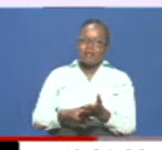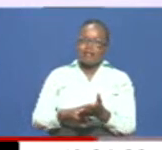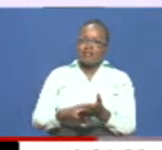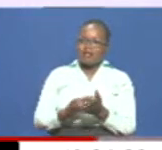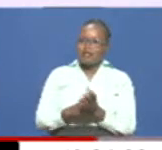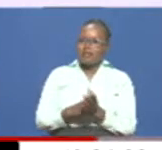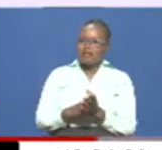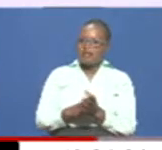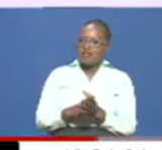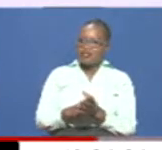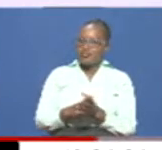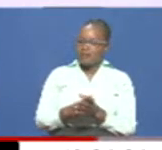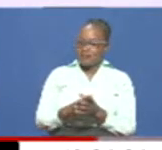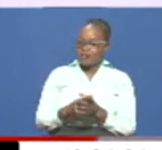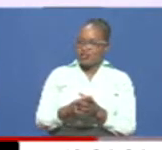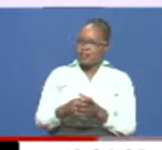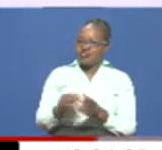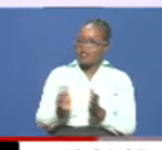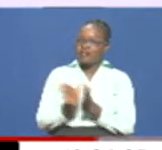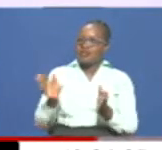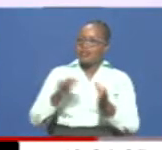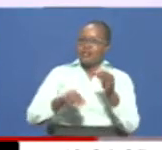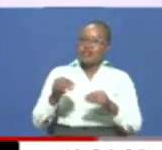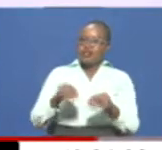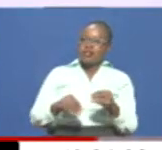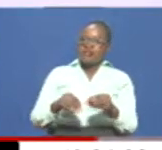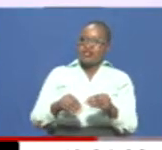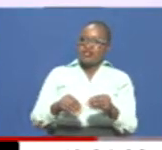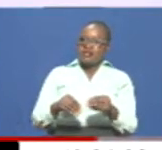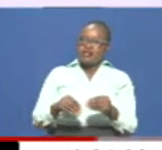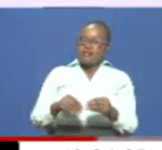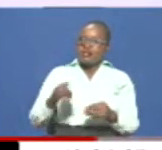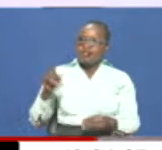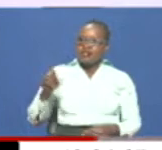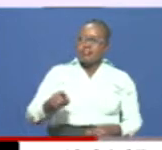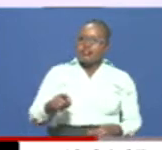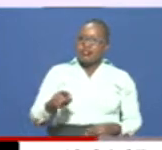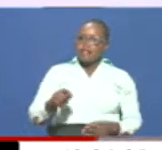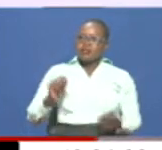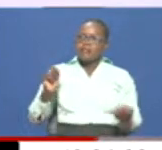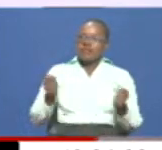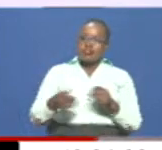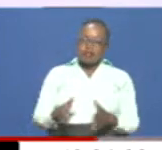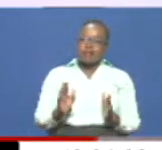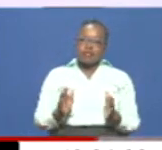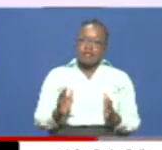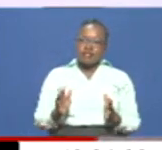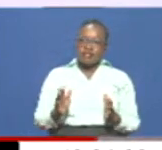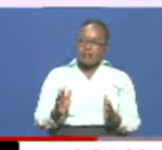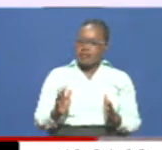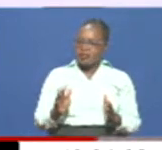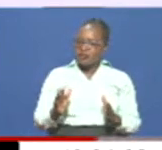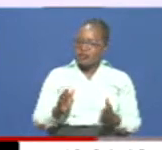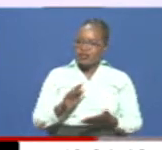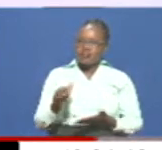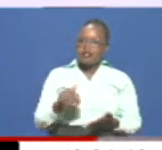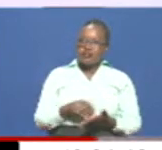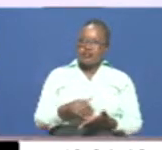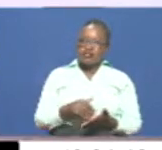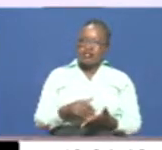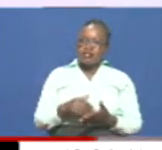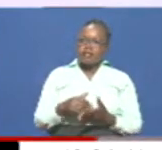for the general elections next year, you had to, of course, change tactic and settle on the Center for Corporate